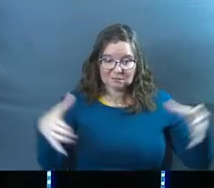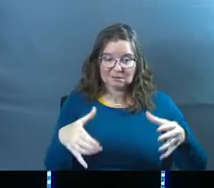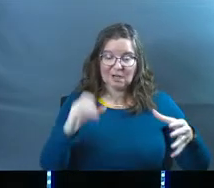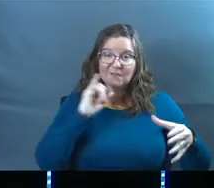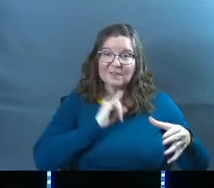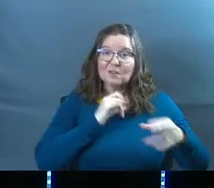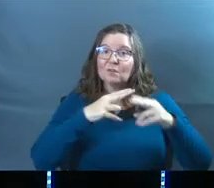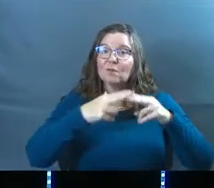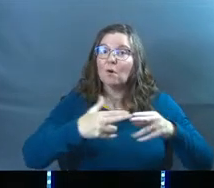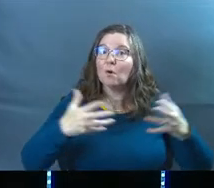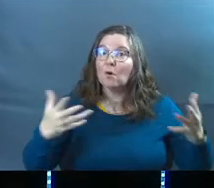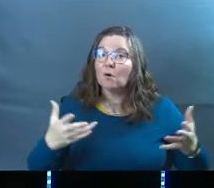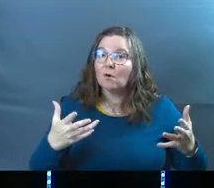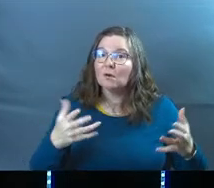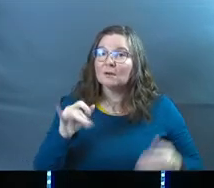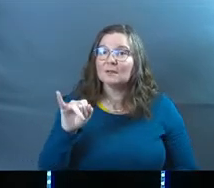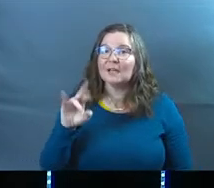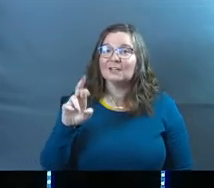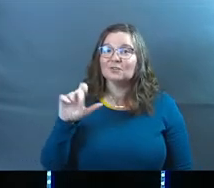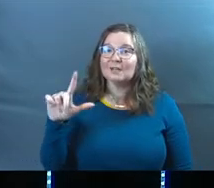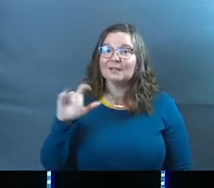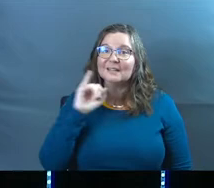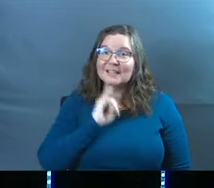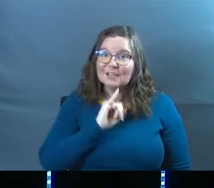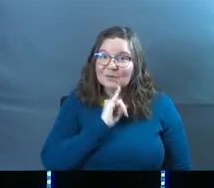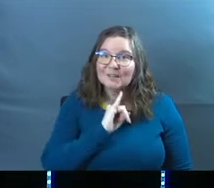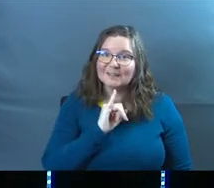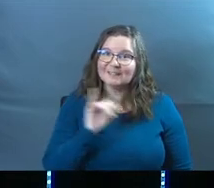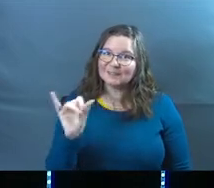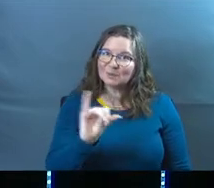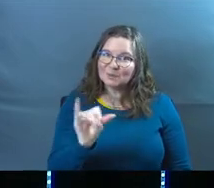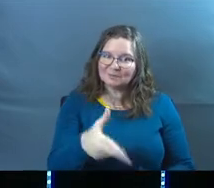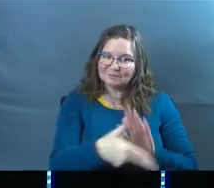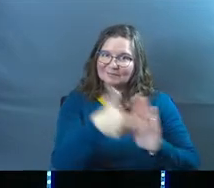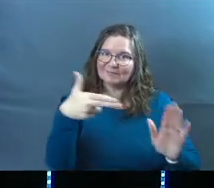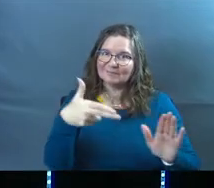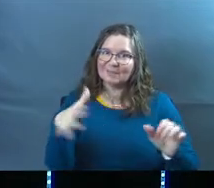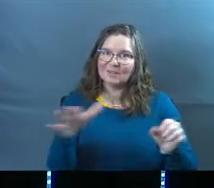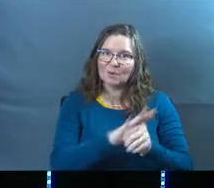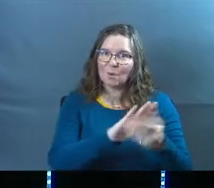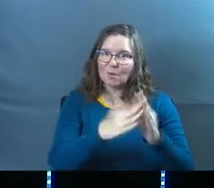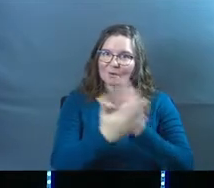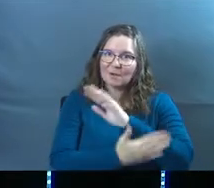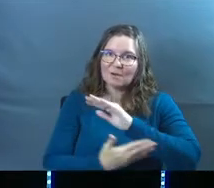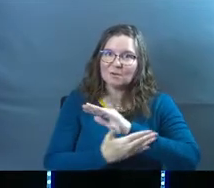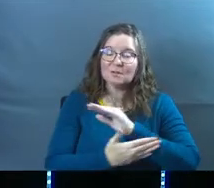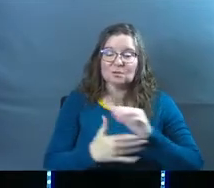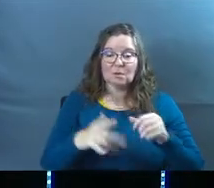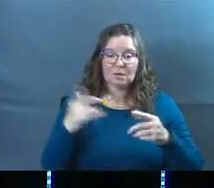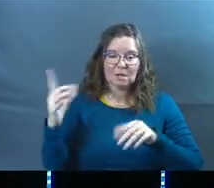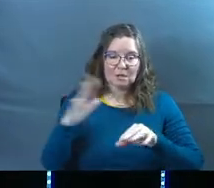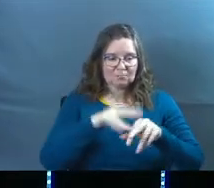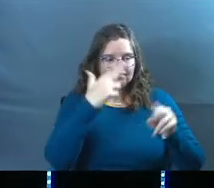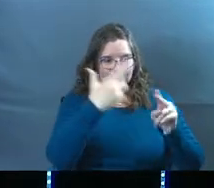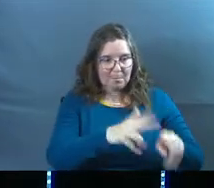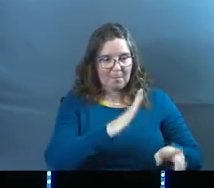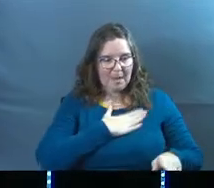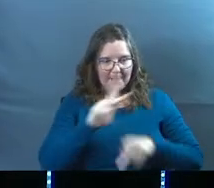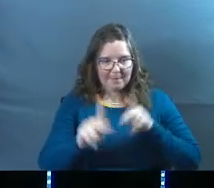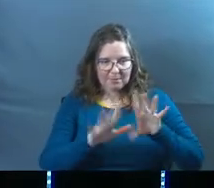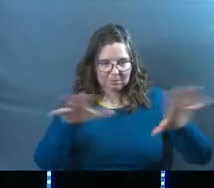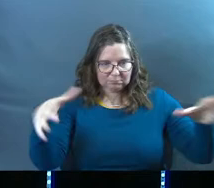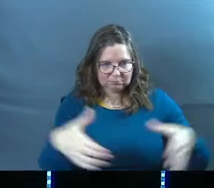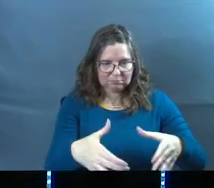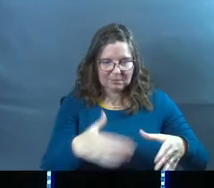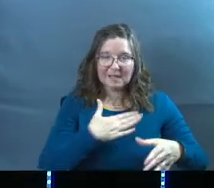what does he call them? Israel. They are called Israel. And so when God comes to his chosen people and says, these are my people, he